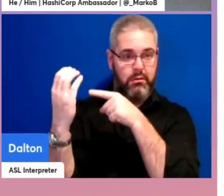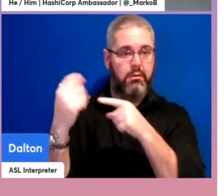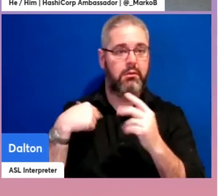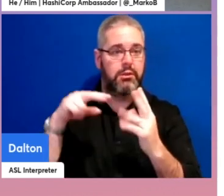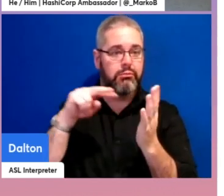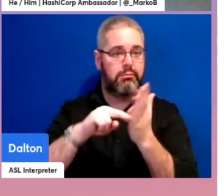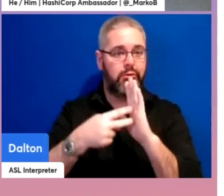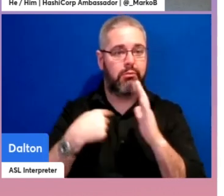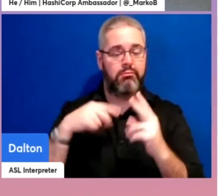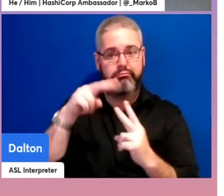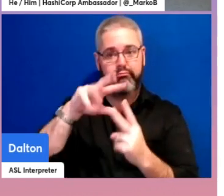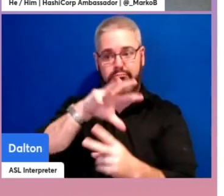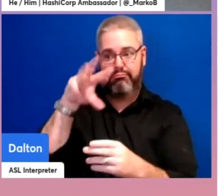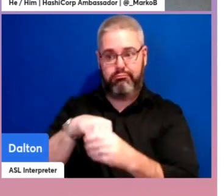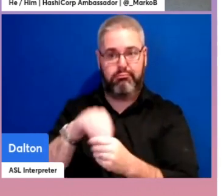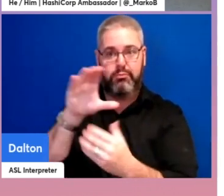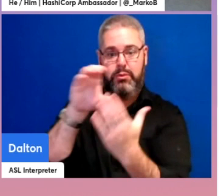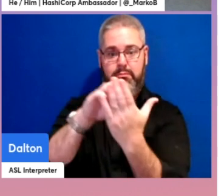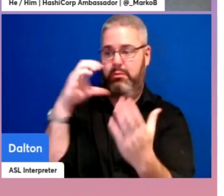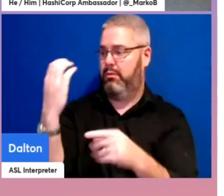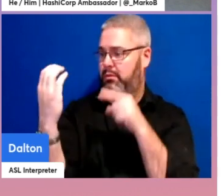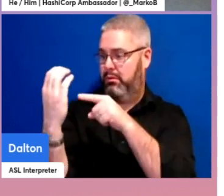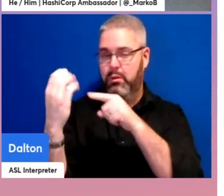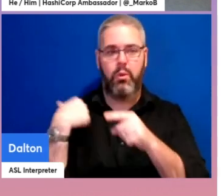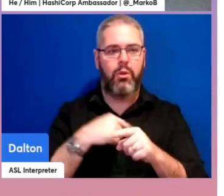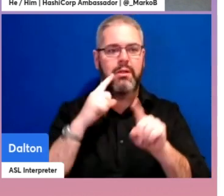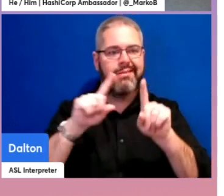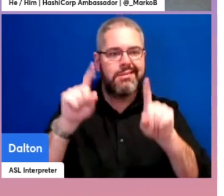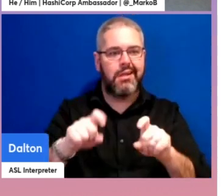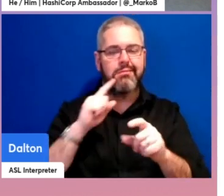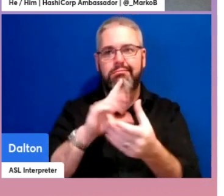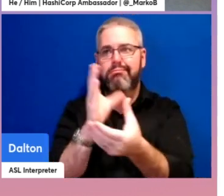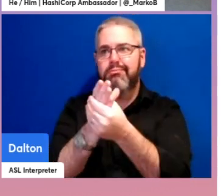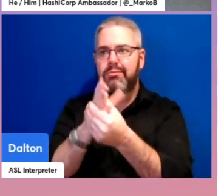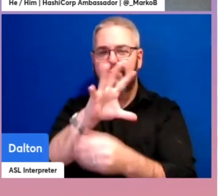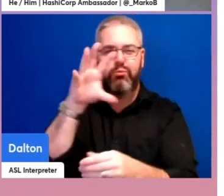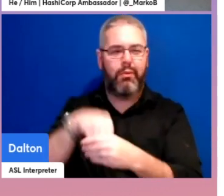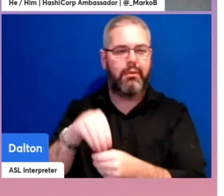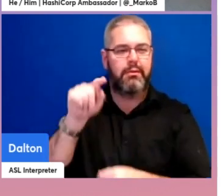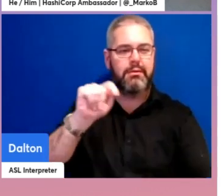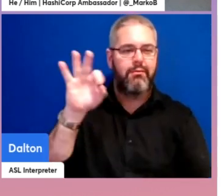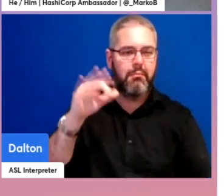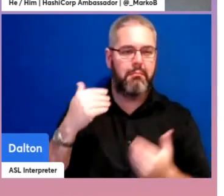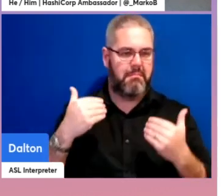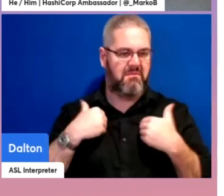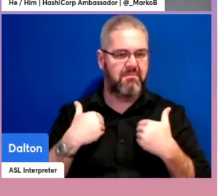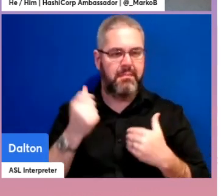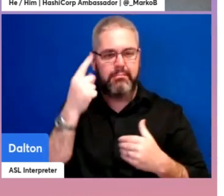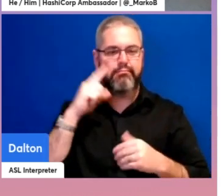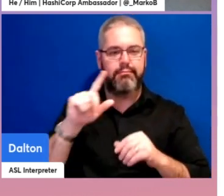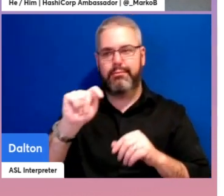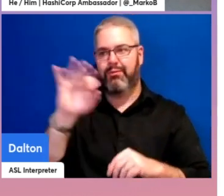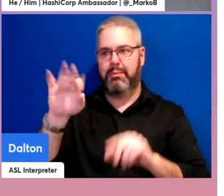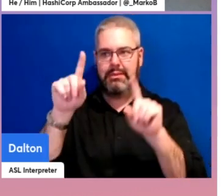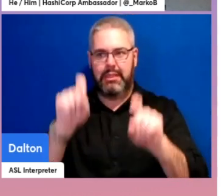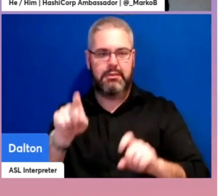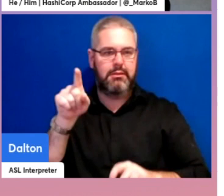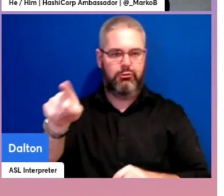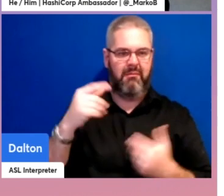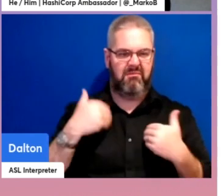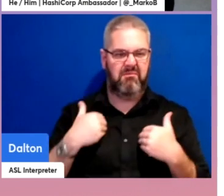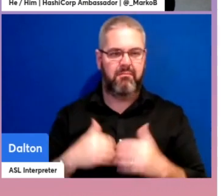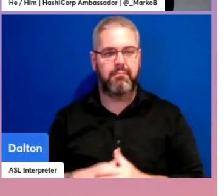the root of the module or in the test subfolder. The Terraform would automatically pick that up if you execute Terraform test.